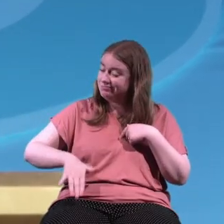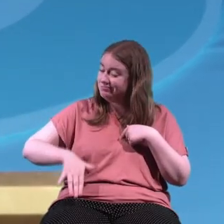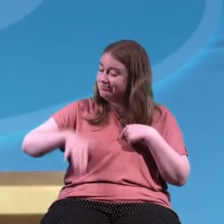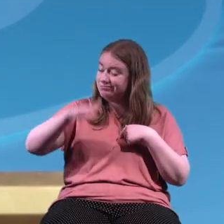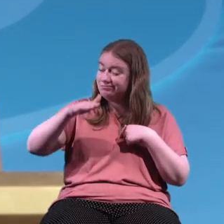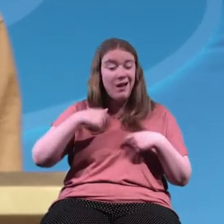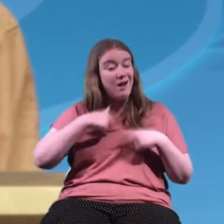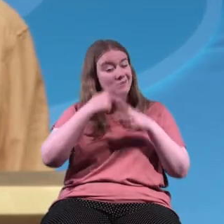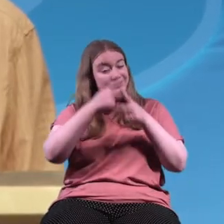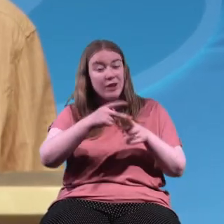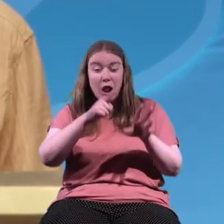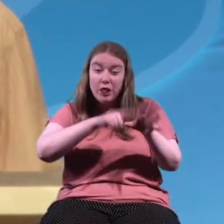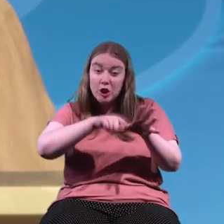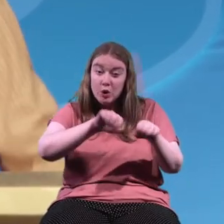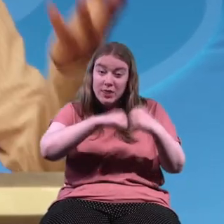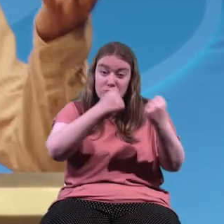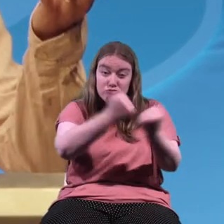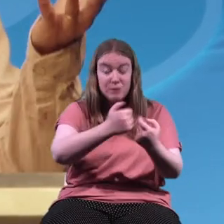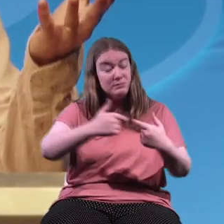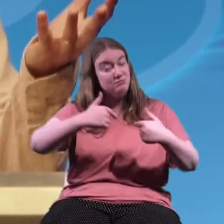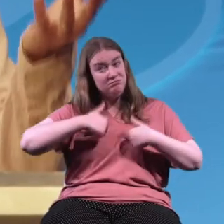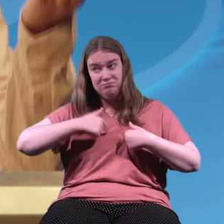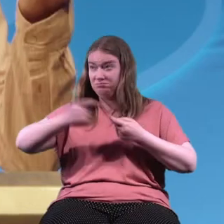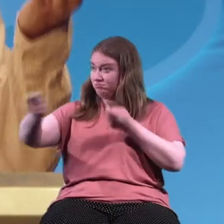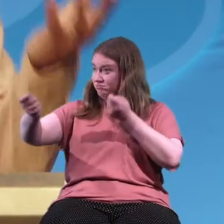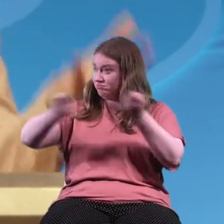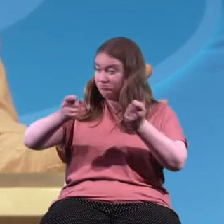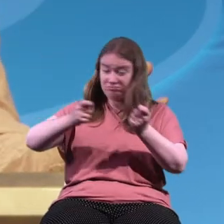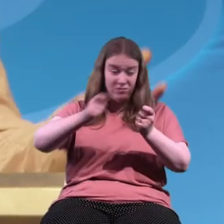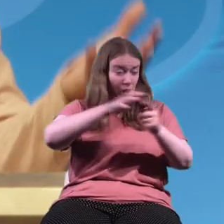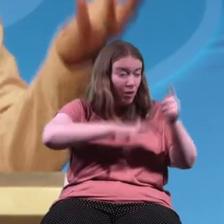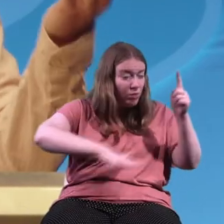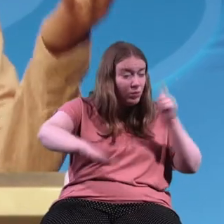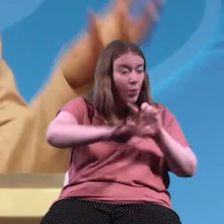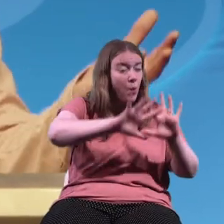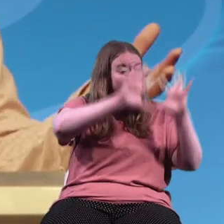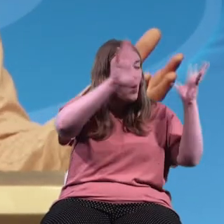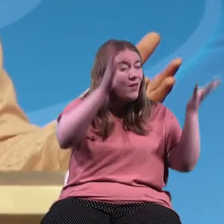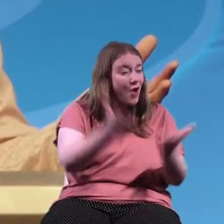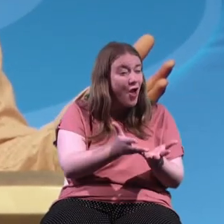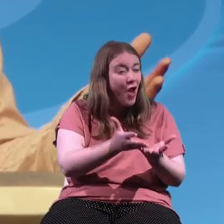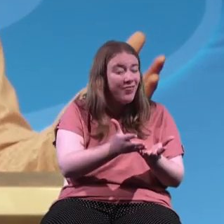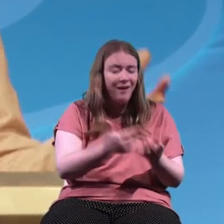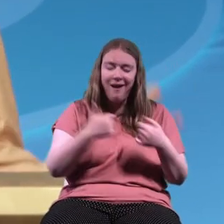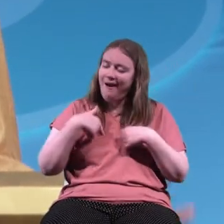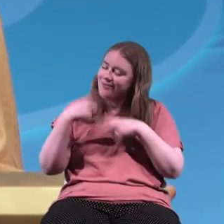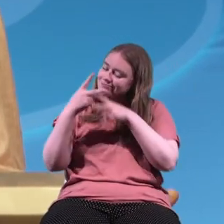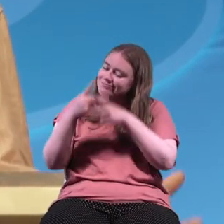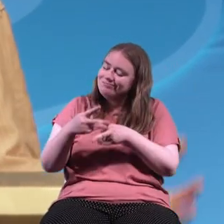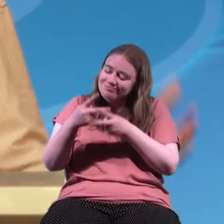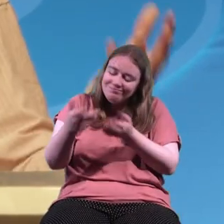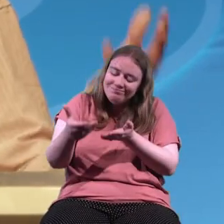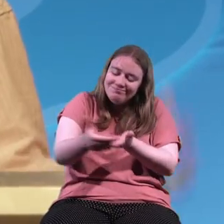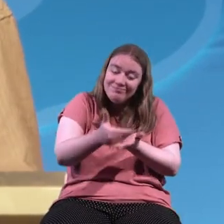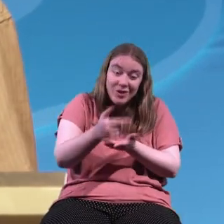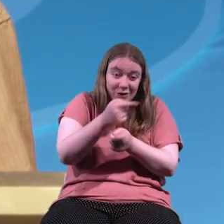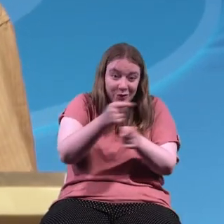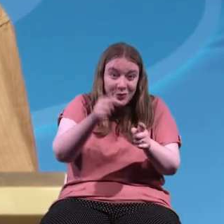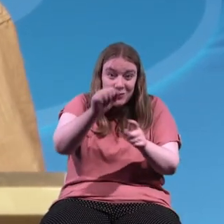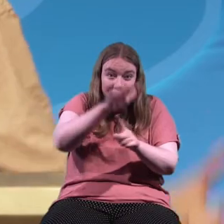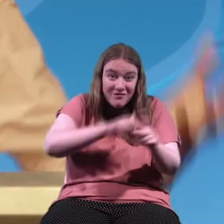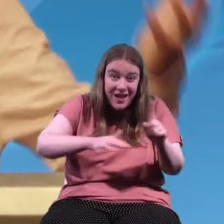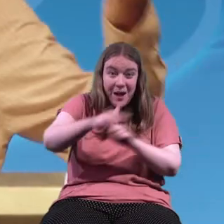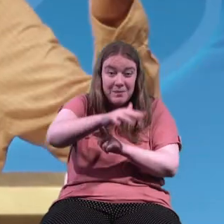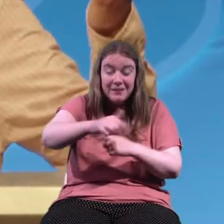In my hands, I hold the depths of the earth, and in my hands, I hold you and your family. Protecting people and